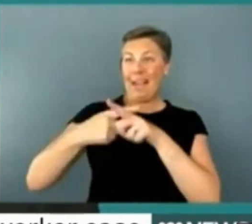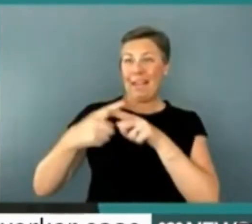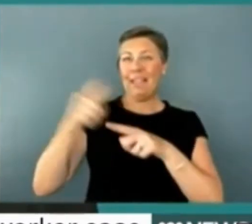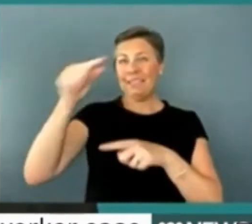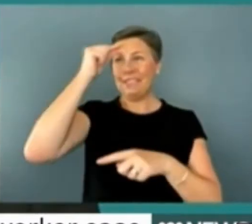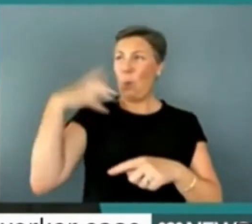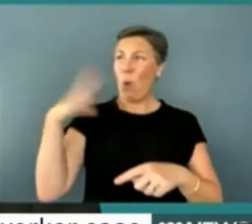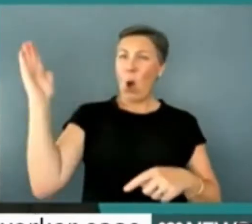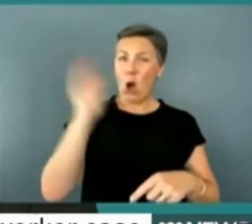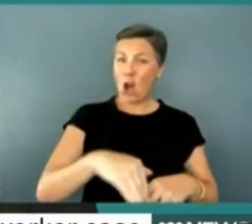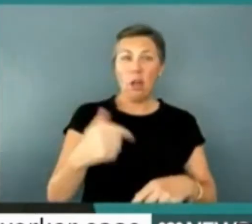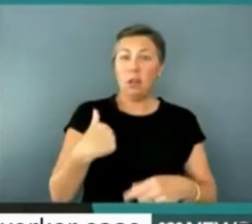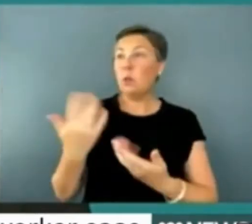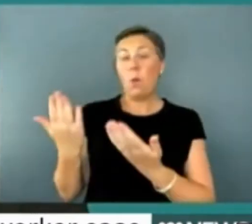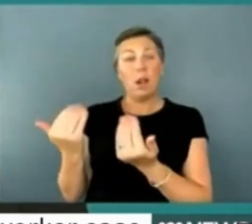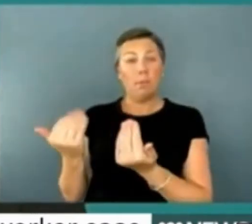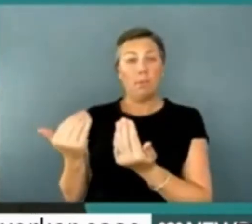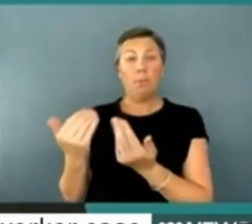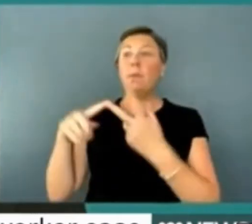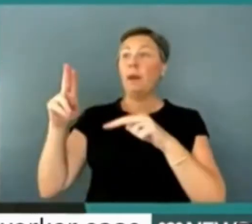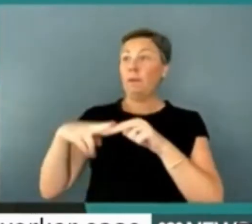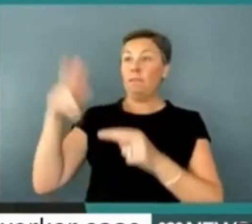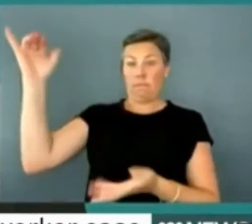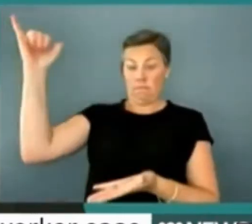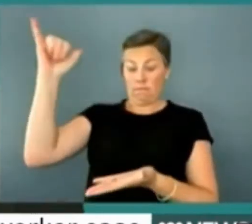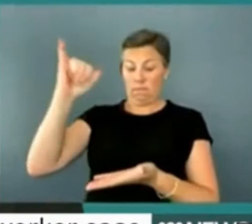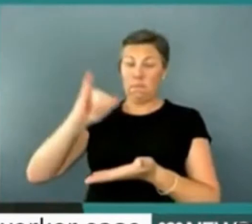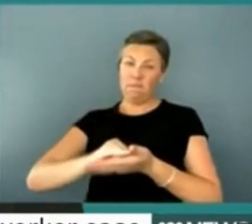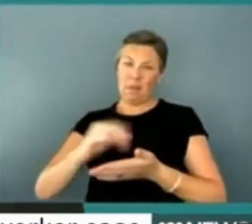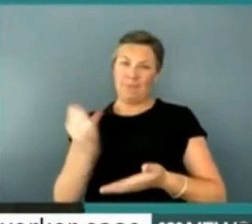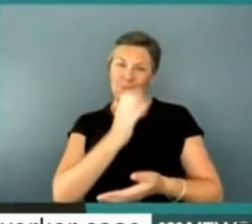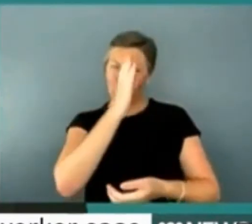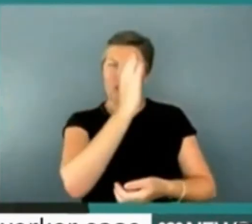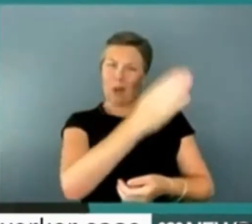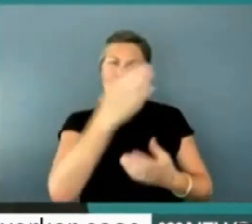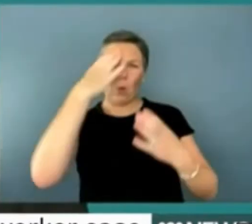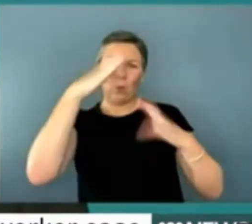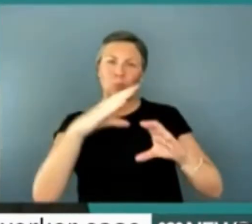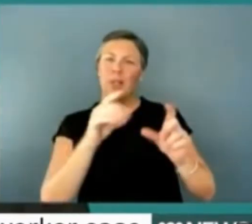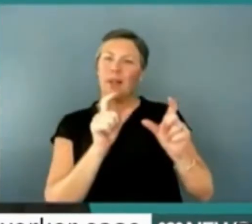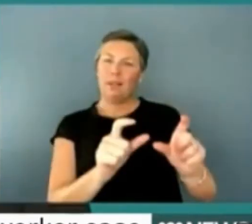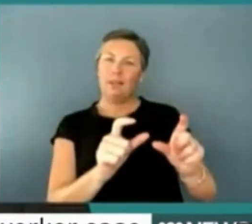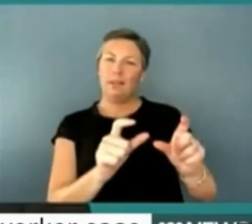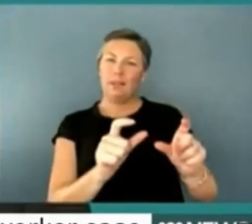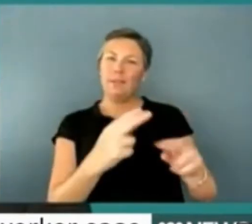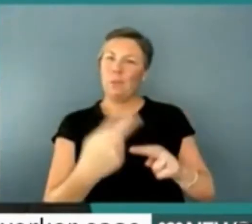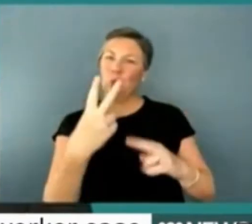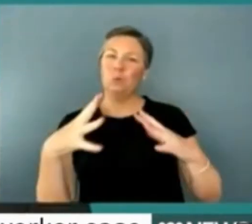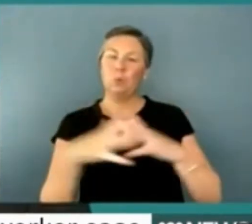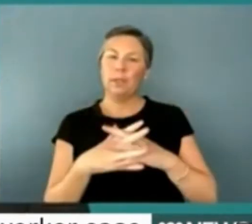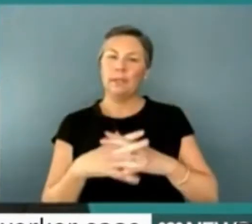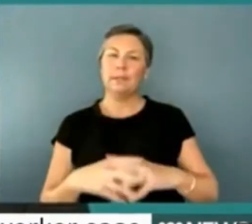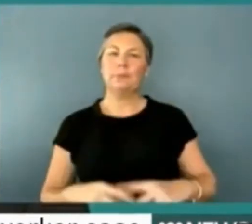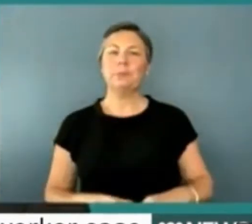They will be going into 14 days supervised quarantine. So just to give you an idea of the numbers